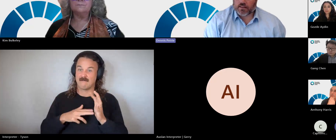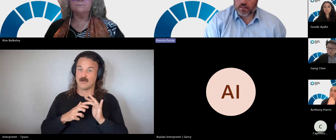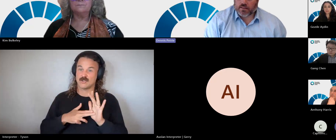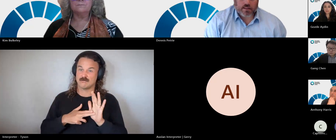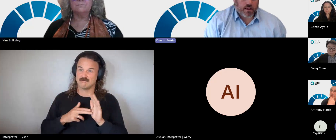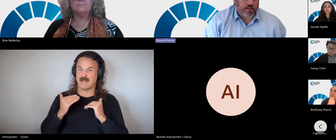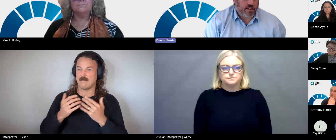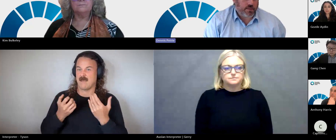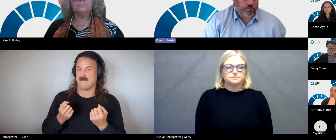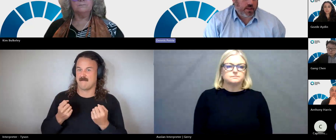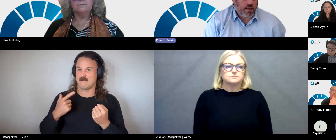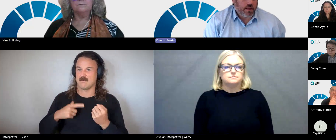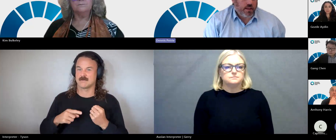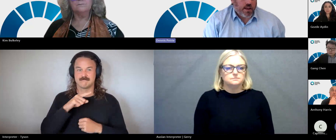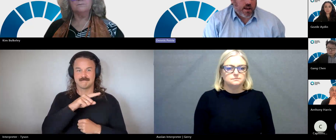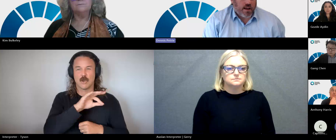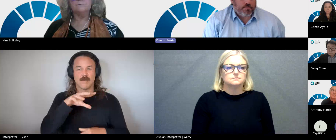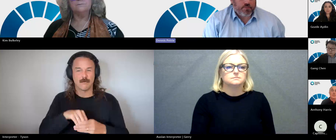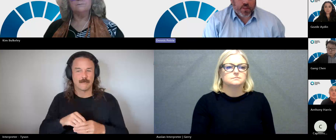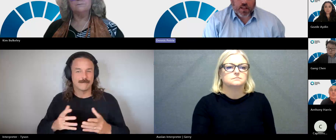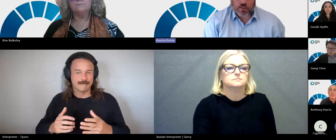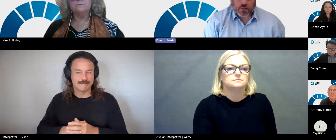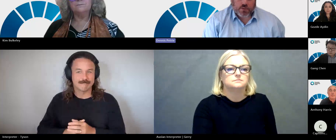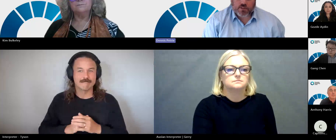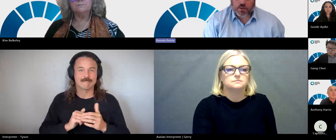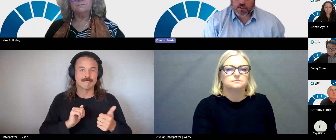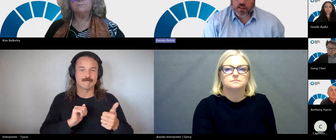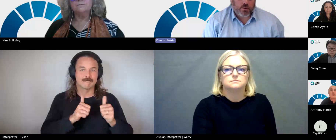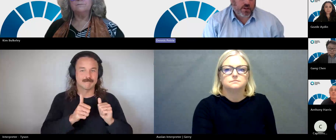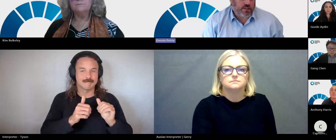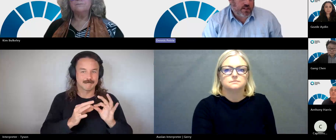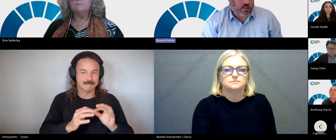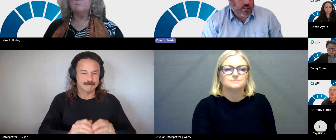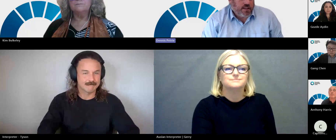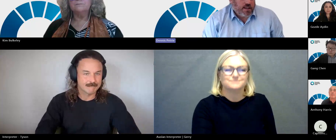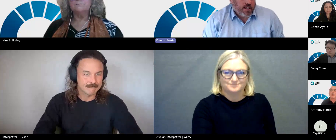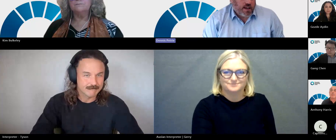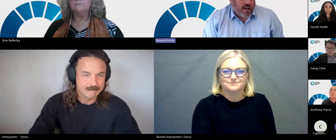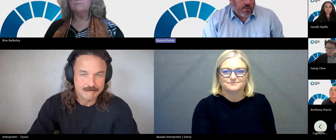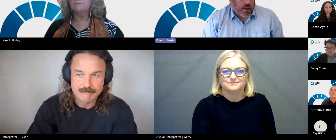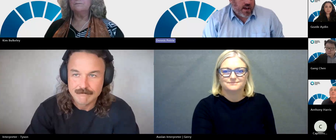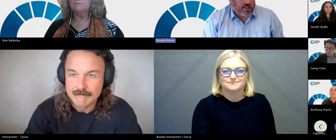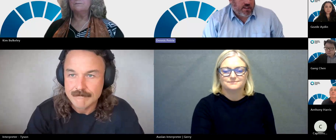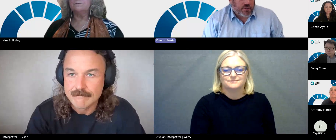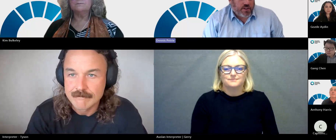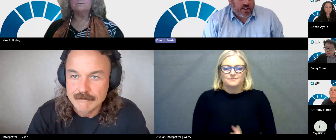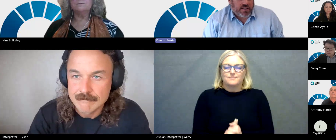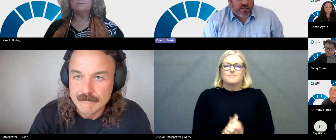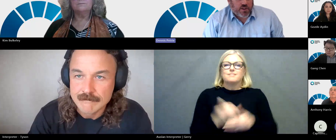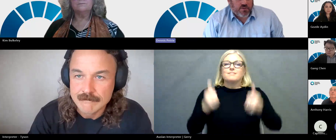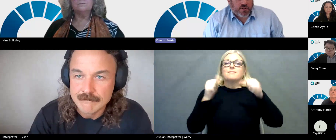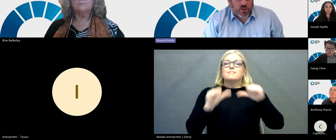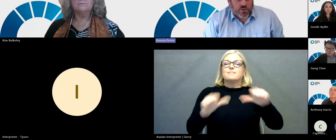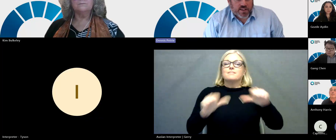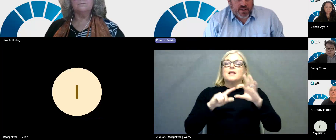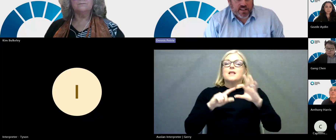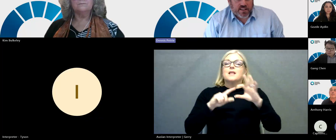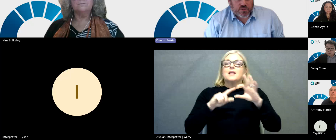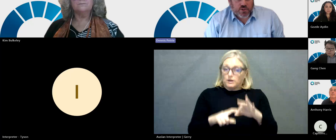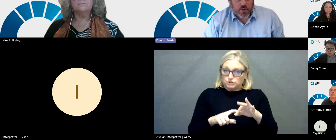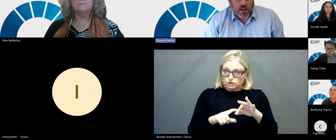Great, thanks, Kim. And so I suppose there was another question about, is this only for